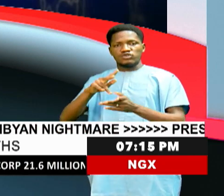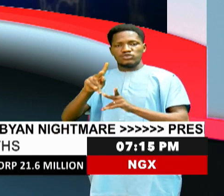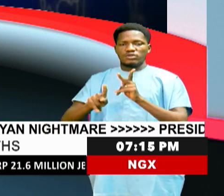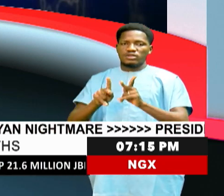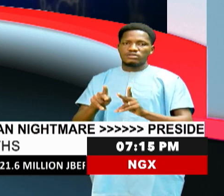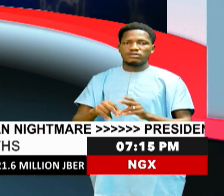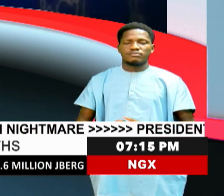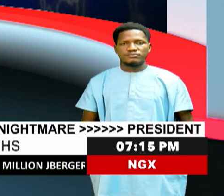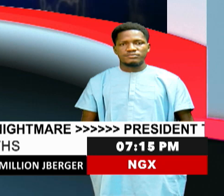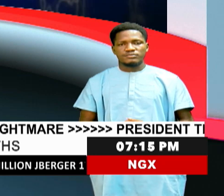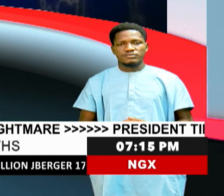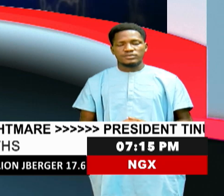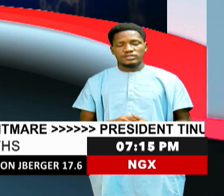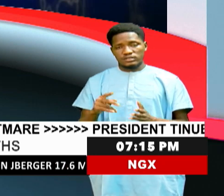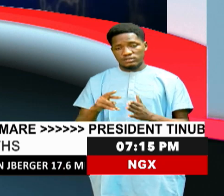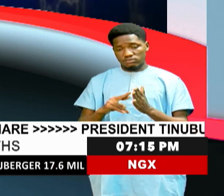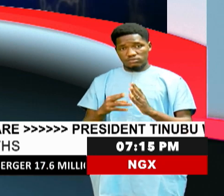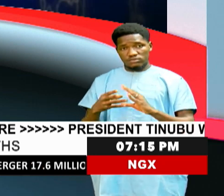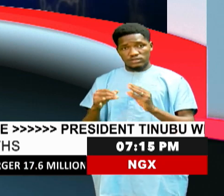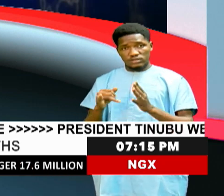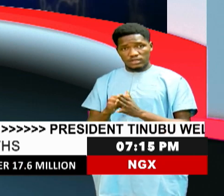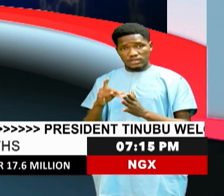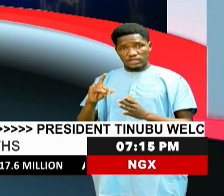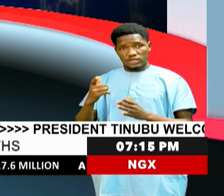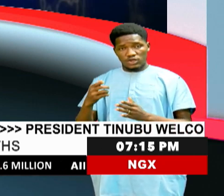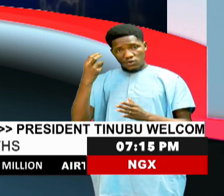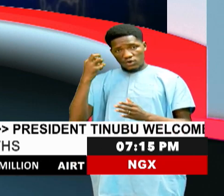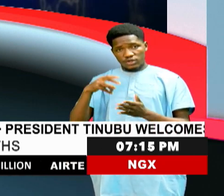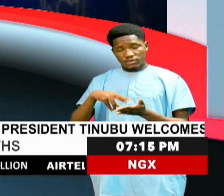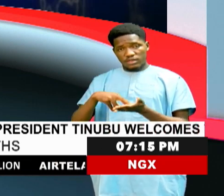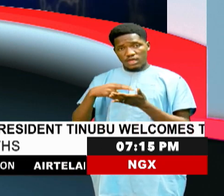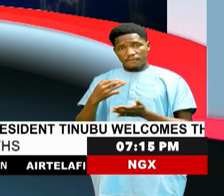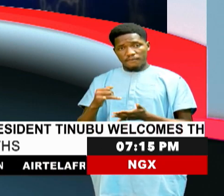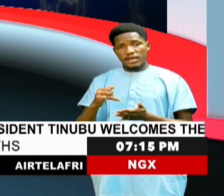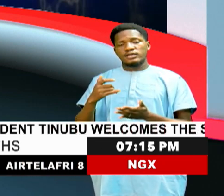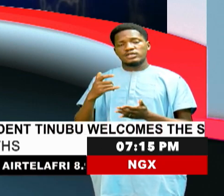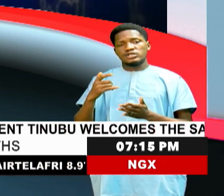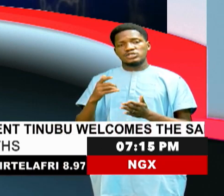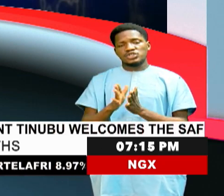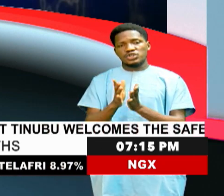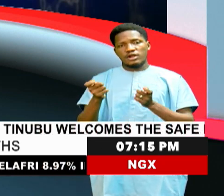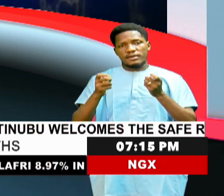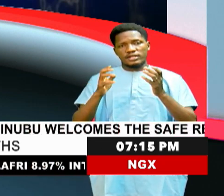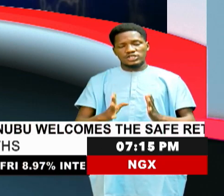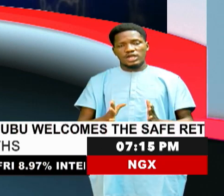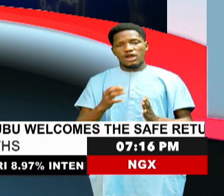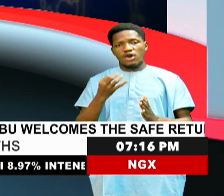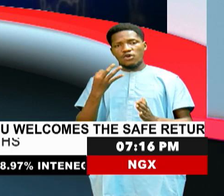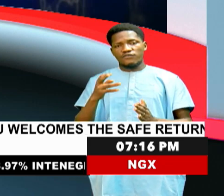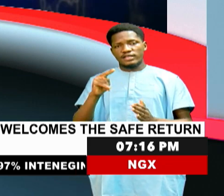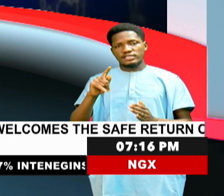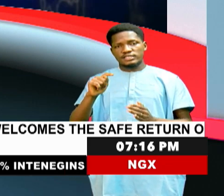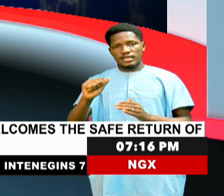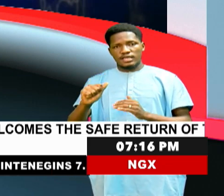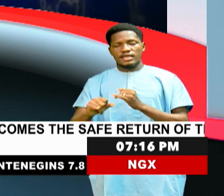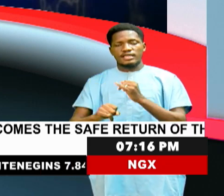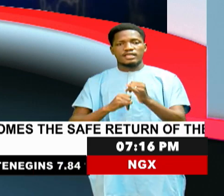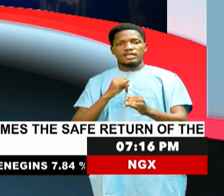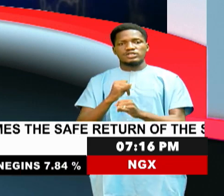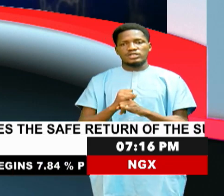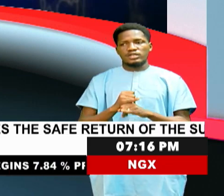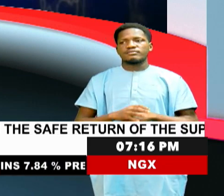reports that the DG was represented at the occasion by the General Manager of NTA International, Oganya